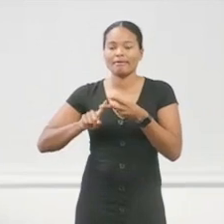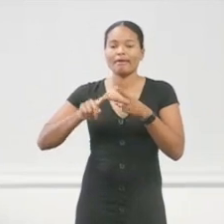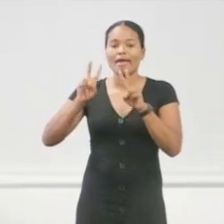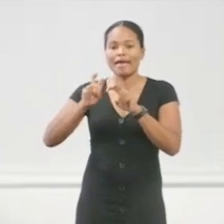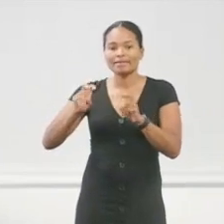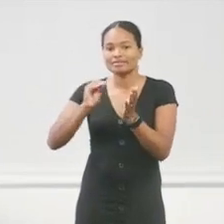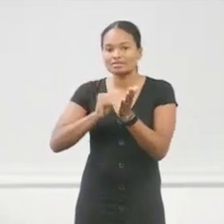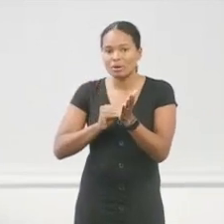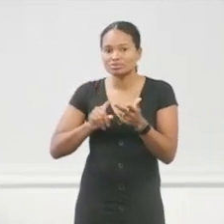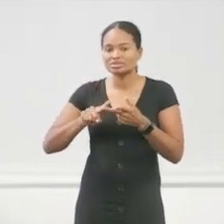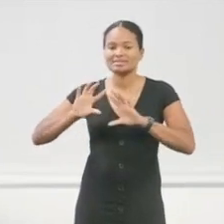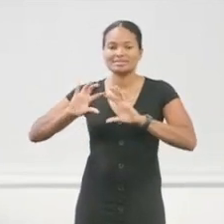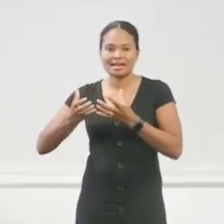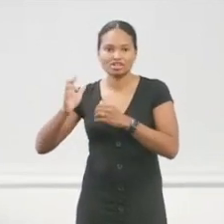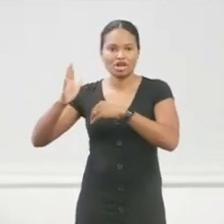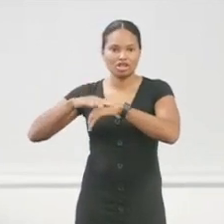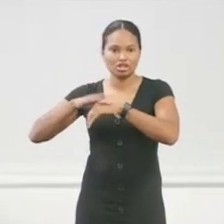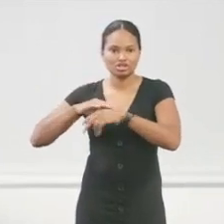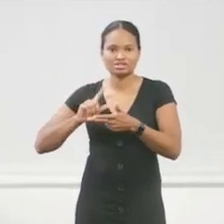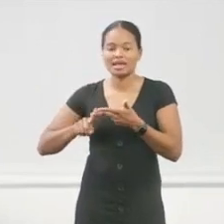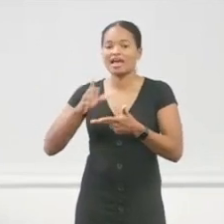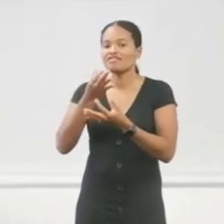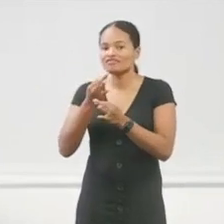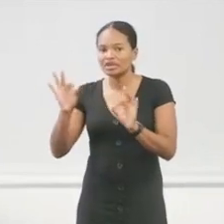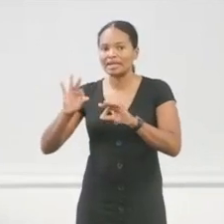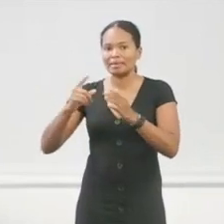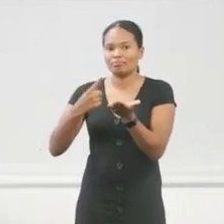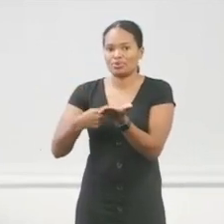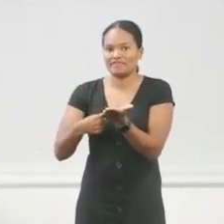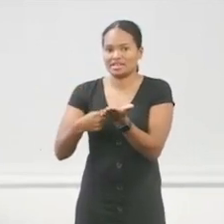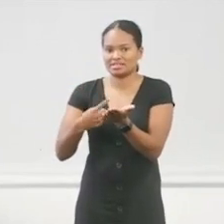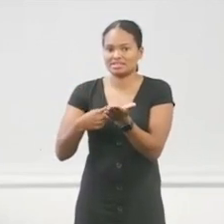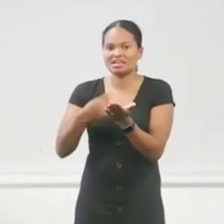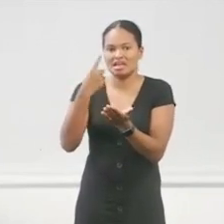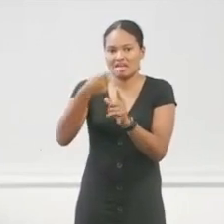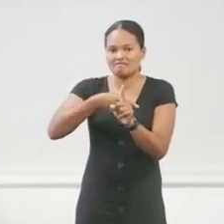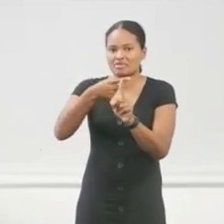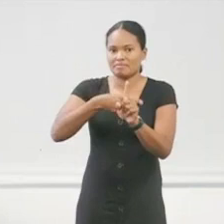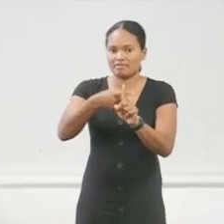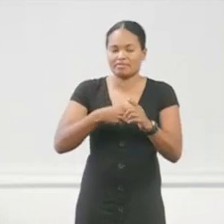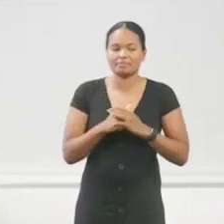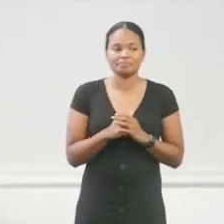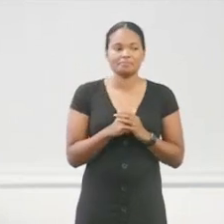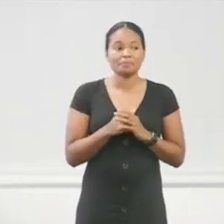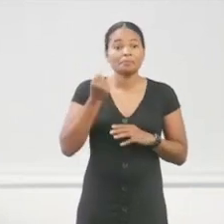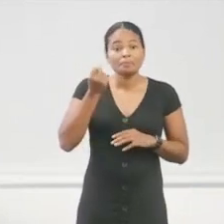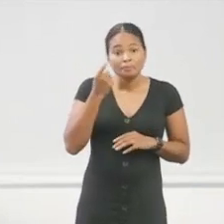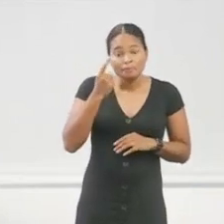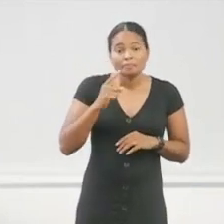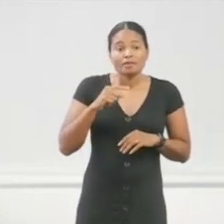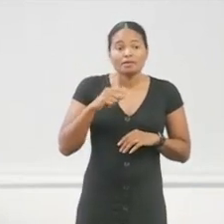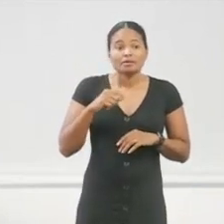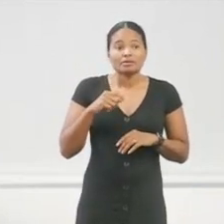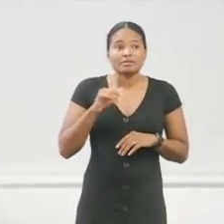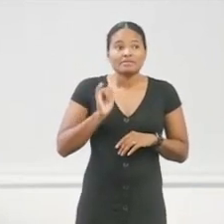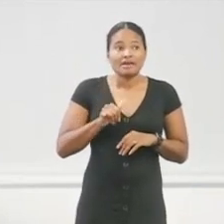sector alerts, and also free briefings on a monthly basis. But you know, given the organization I'm